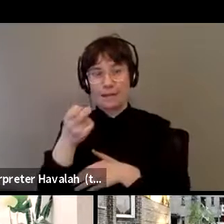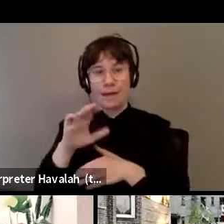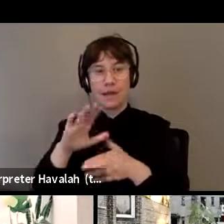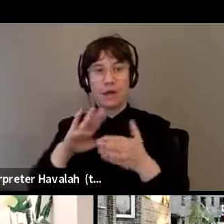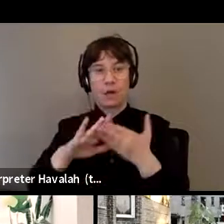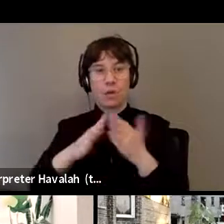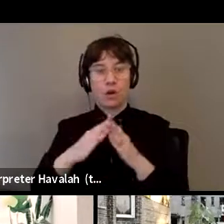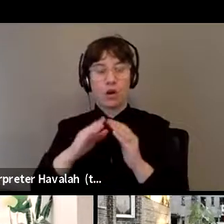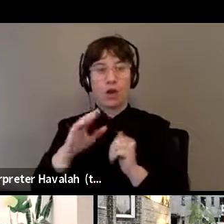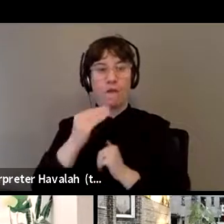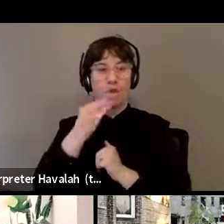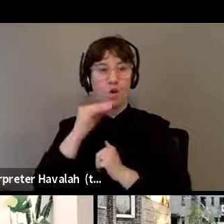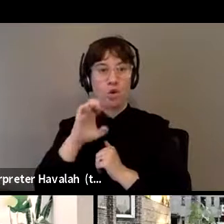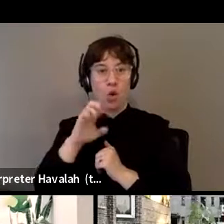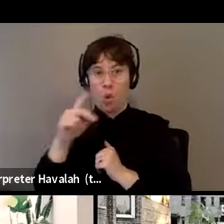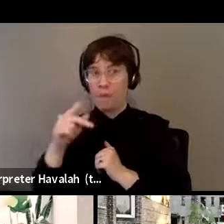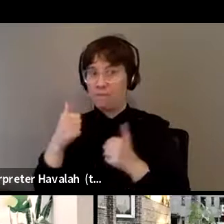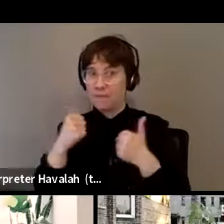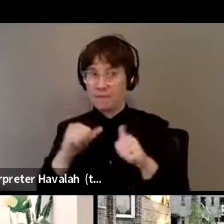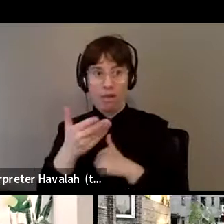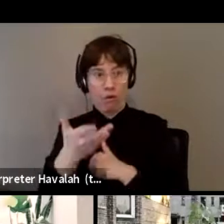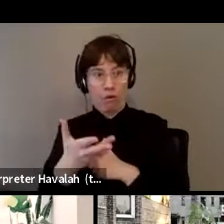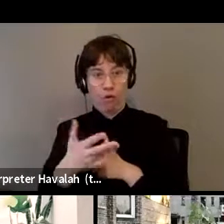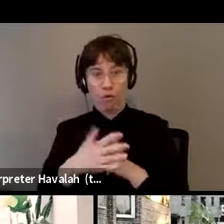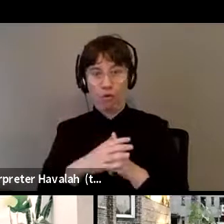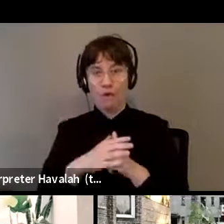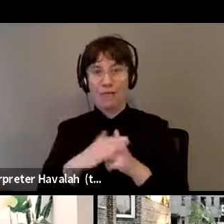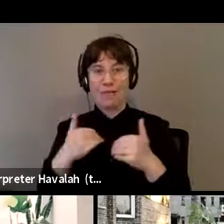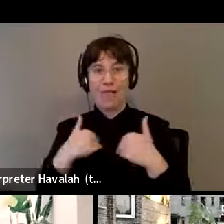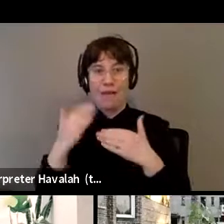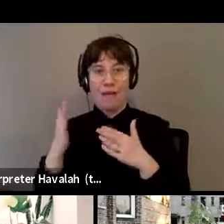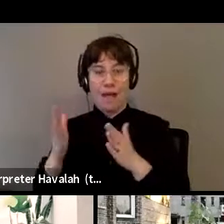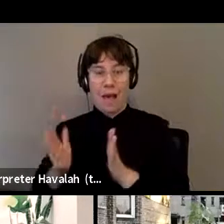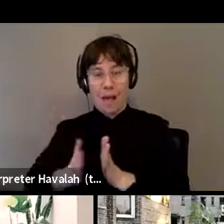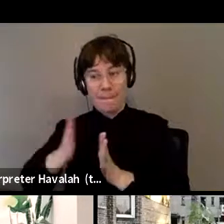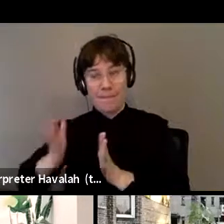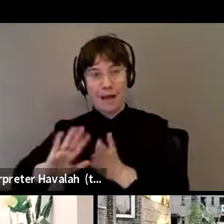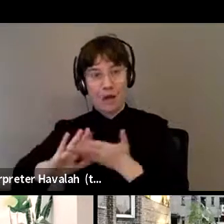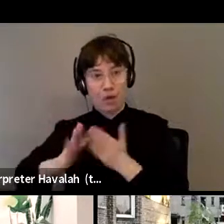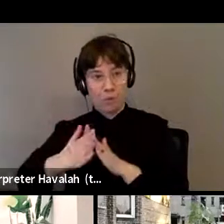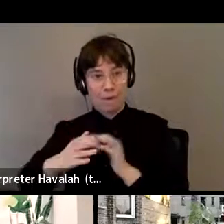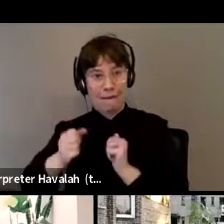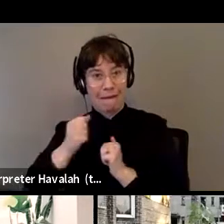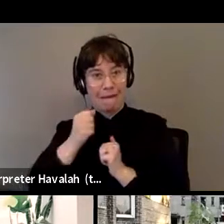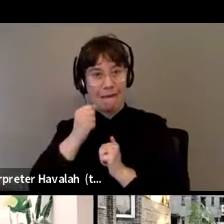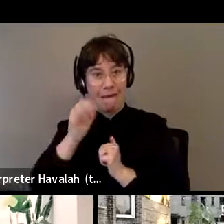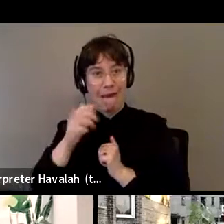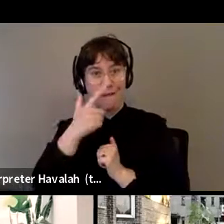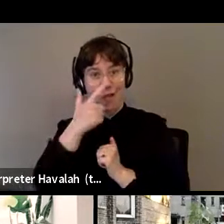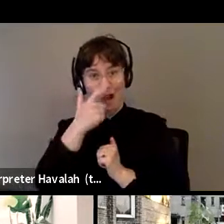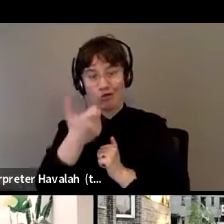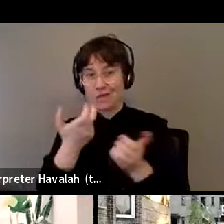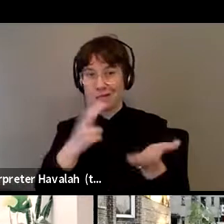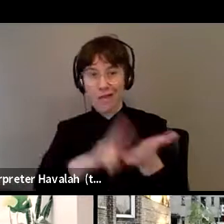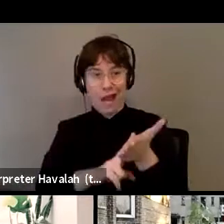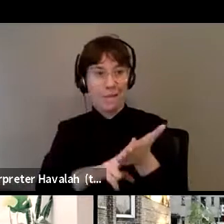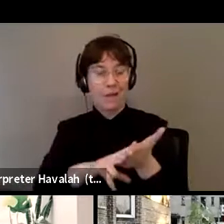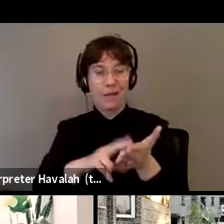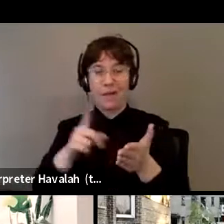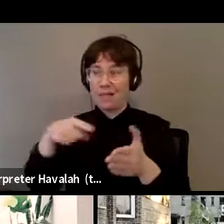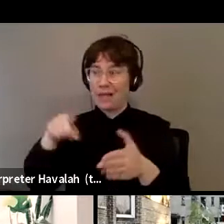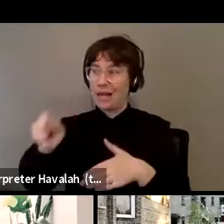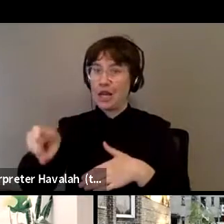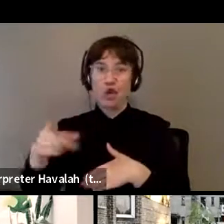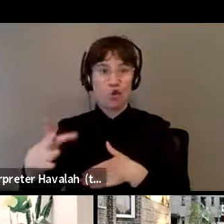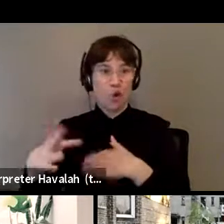existence. They are getting their planning committee together. So if you're interested, sign up for their planning committee. They need you. They need